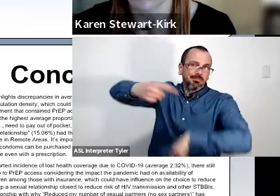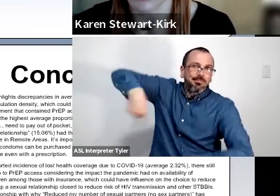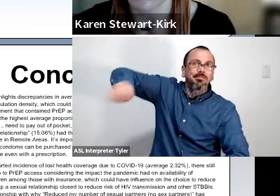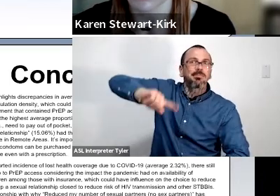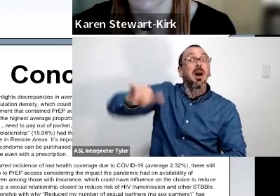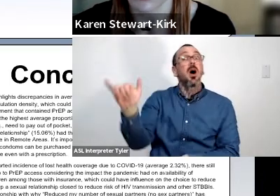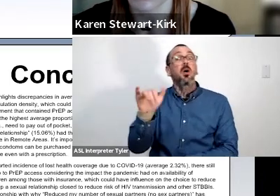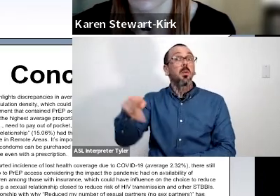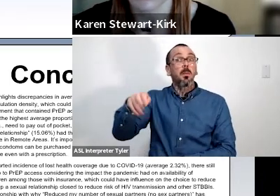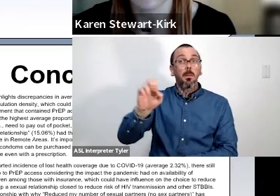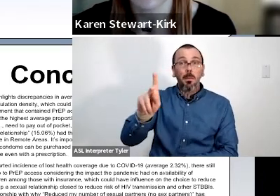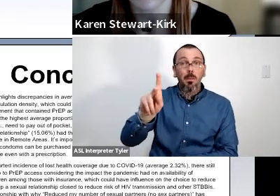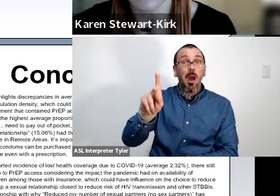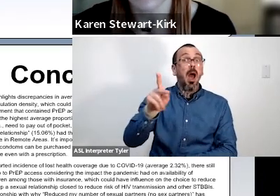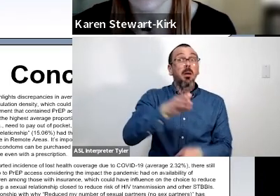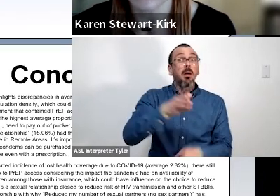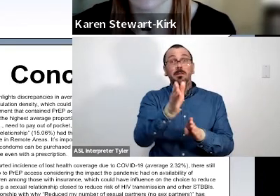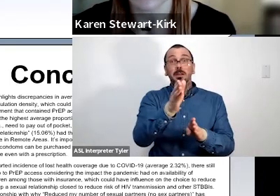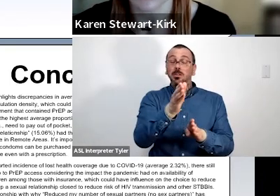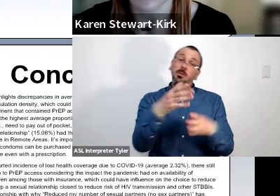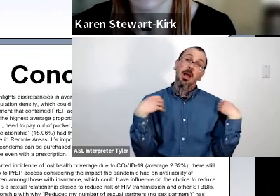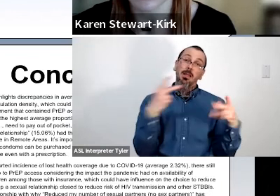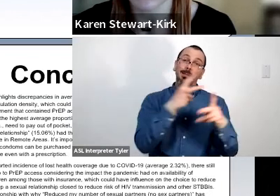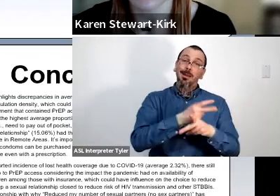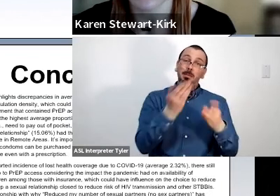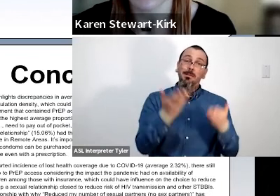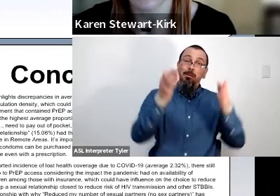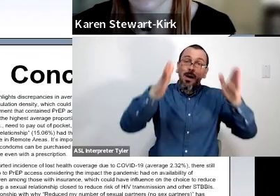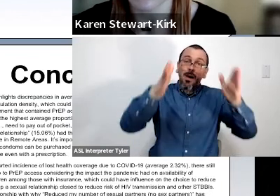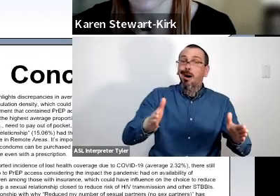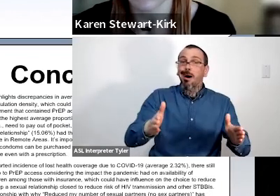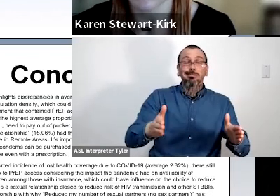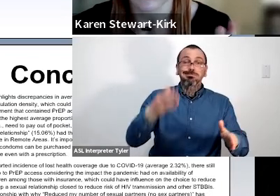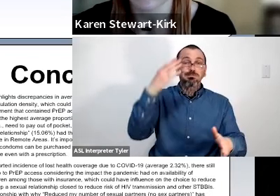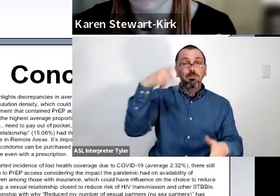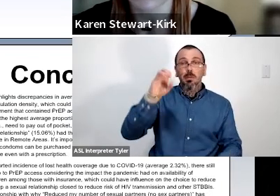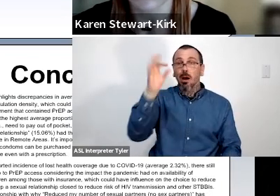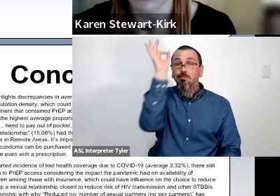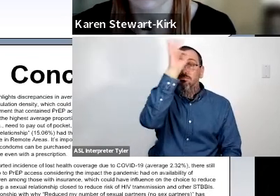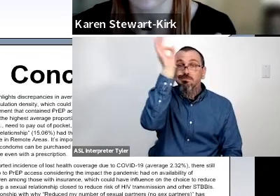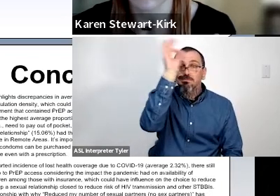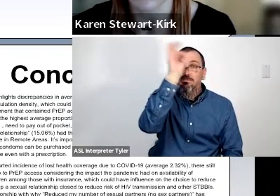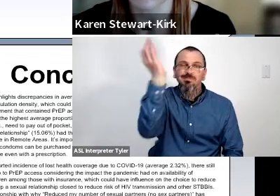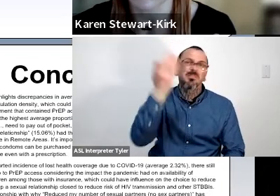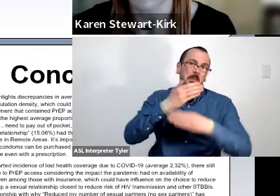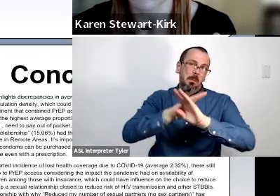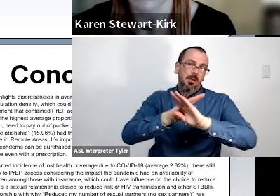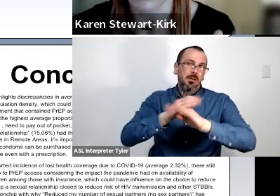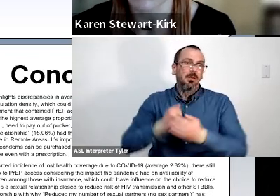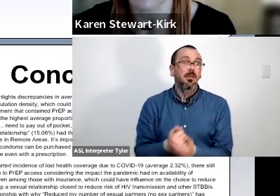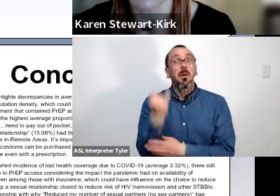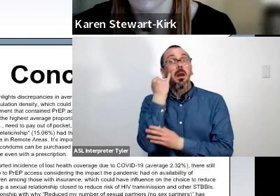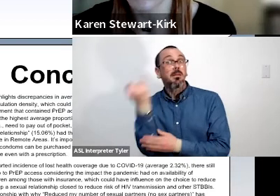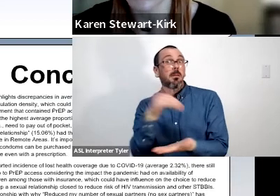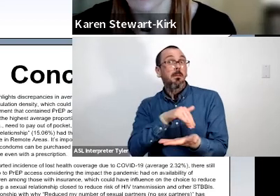PrEP among healthcare providers. Comprehensive HIV and PrEP education are typically extracurricular if offered at all during a medical student's time